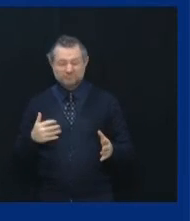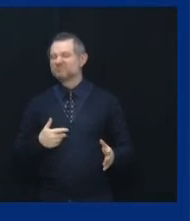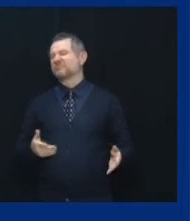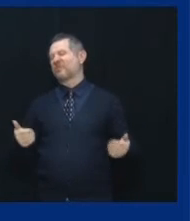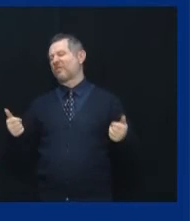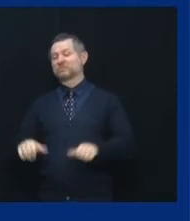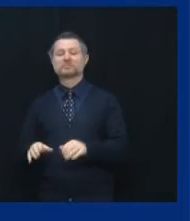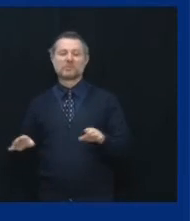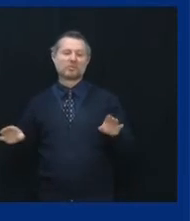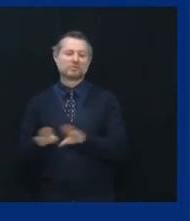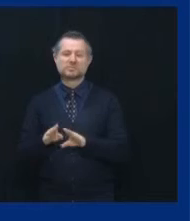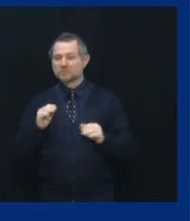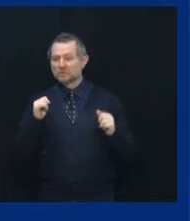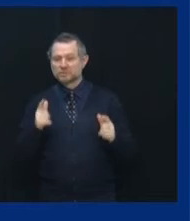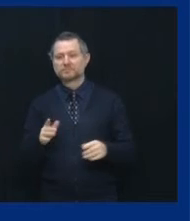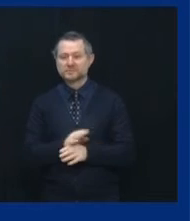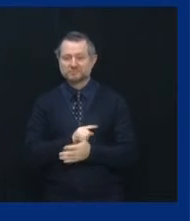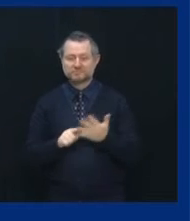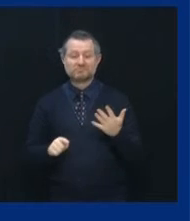So